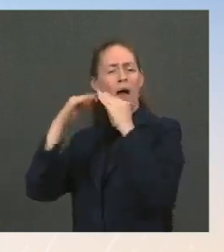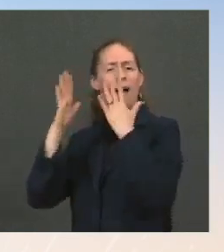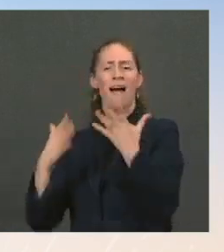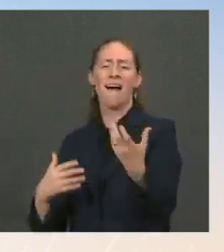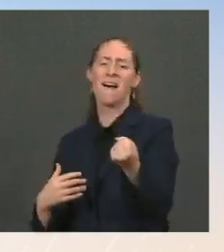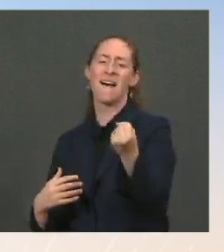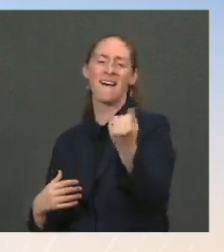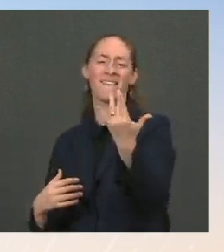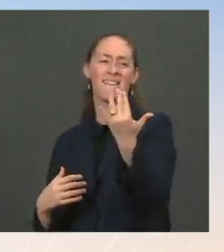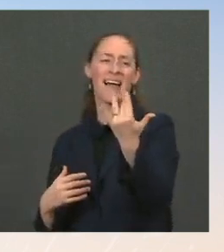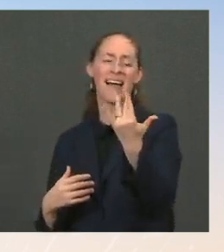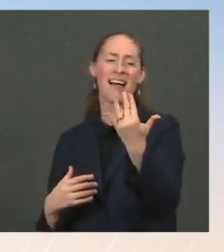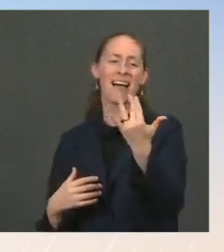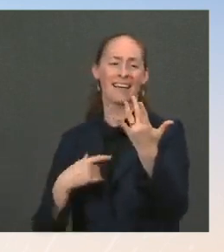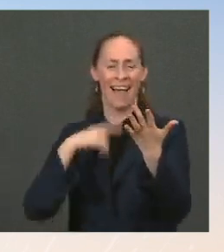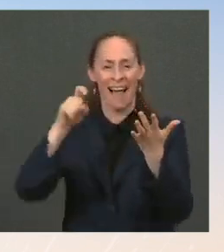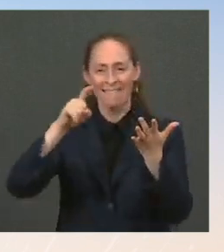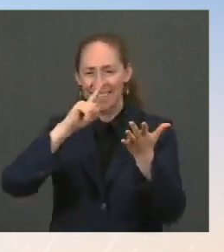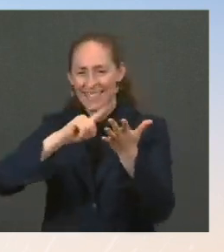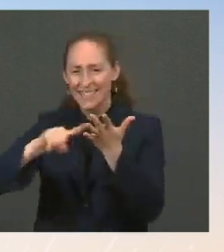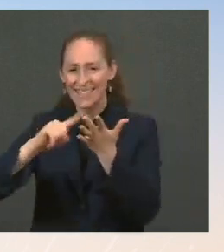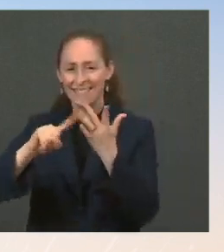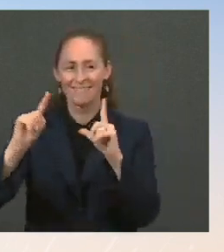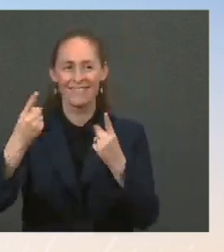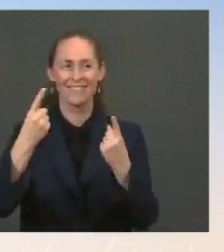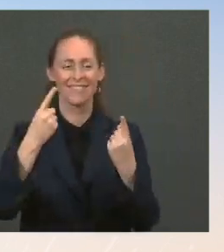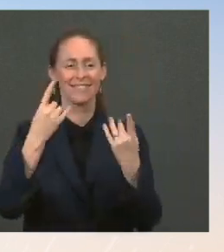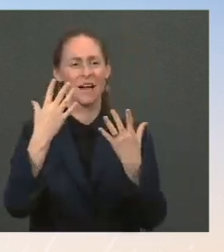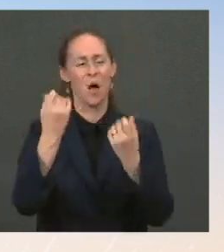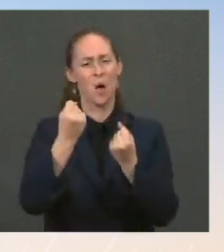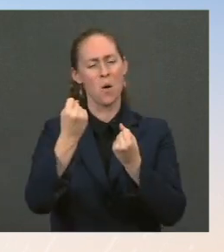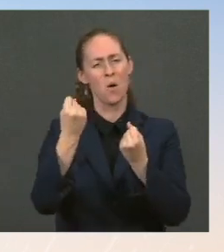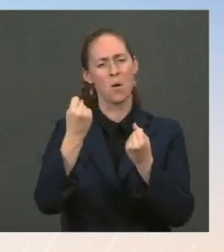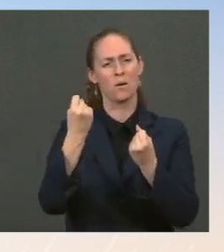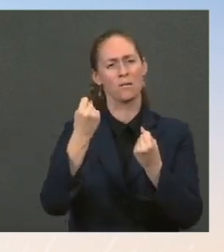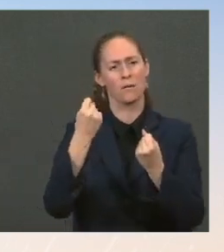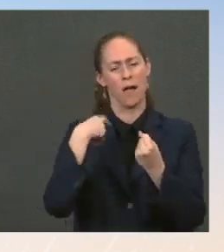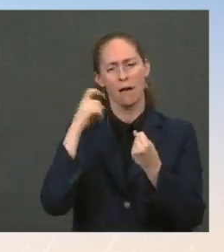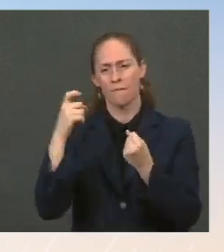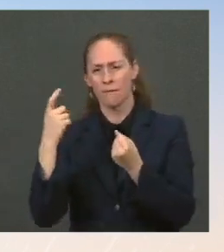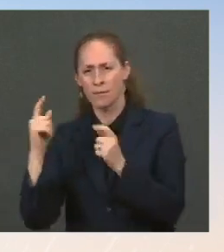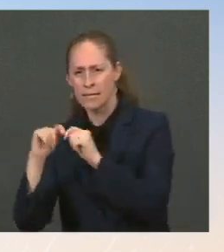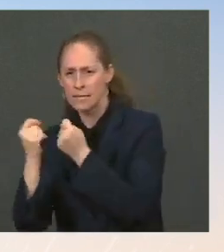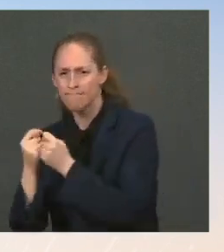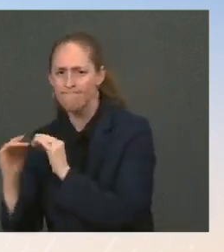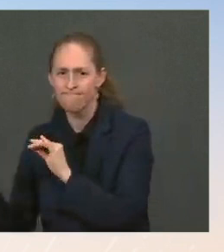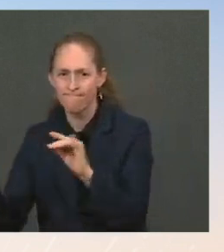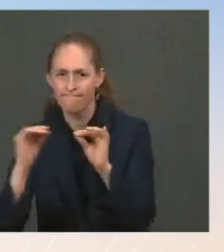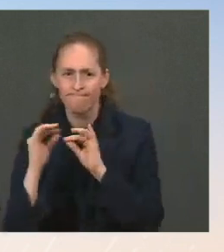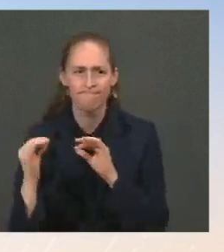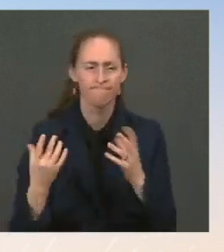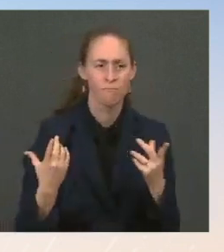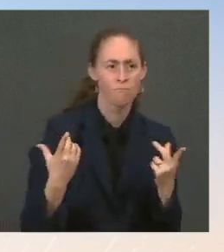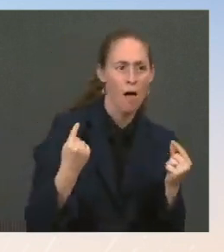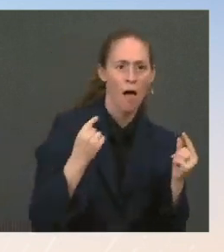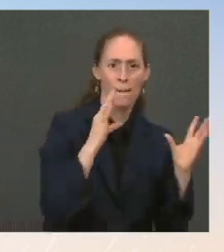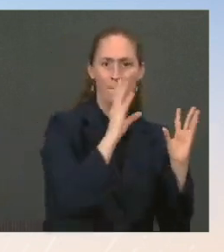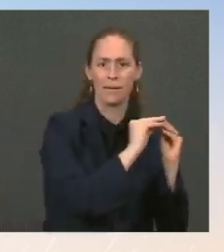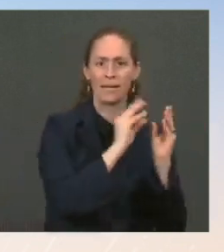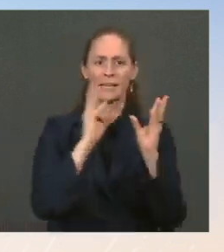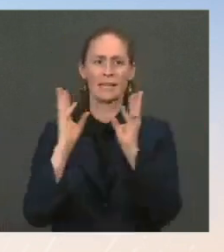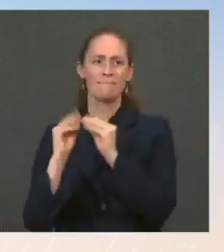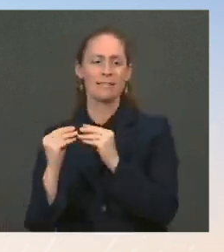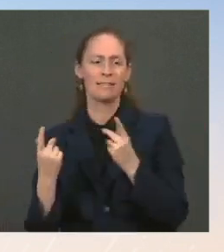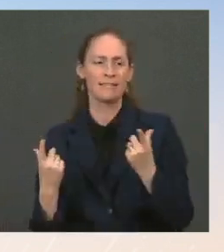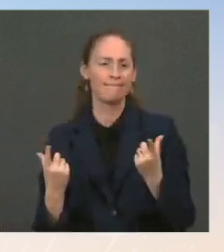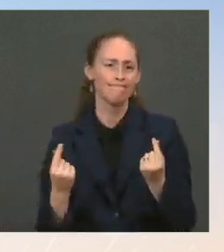I have to dig further into that reporting, not to question it, and talk to the team here about where things stand. And as far as when I came out